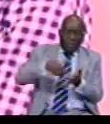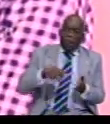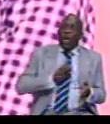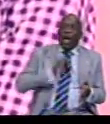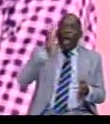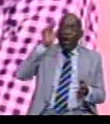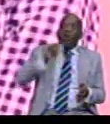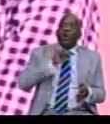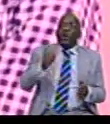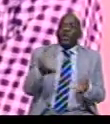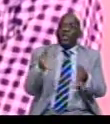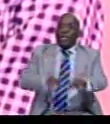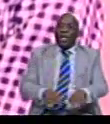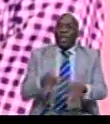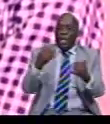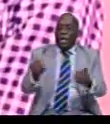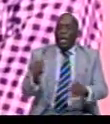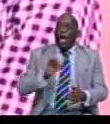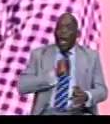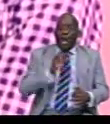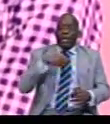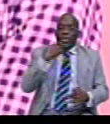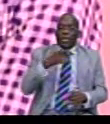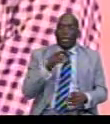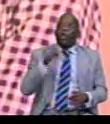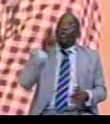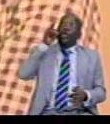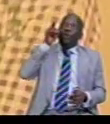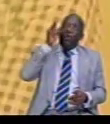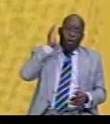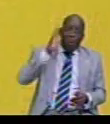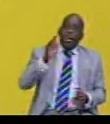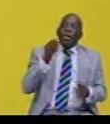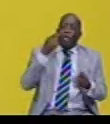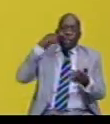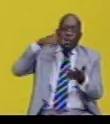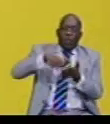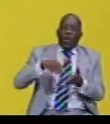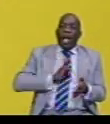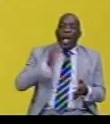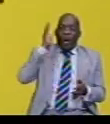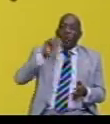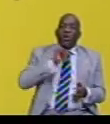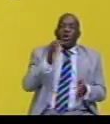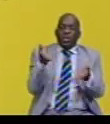are going to discover that I won't die now. I cannot die now.